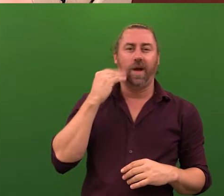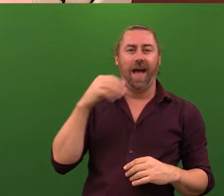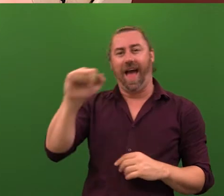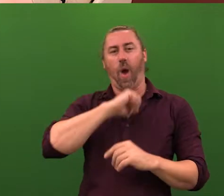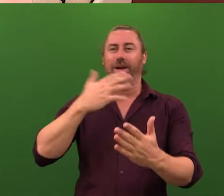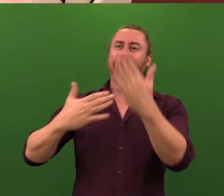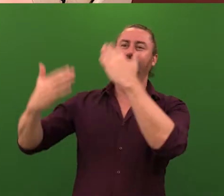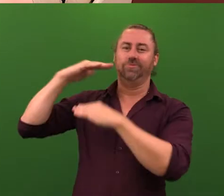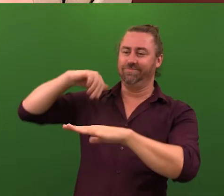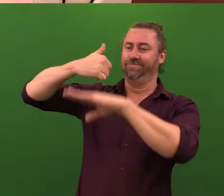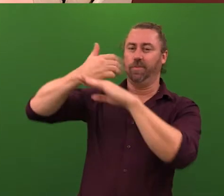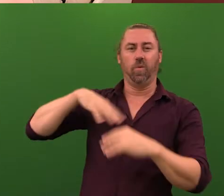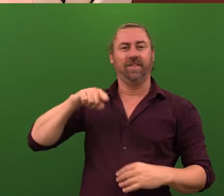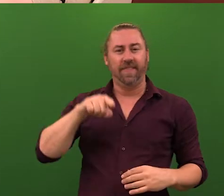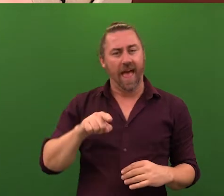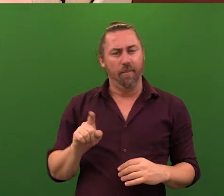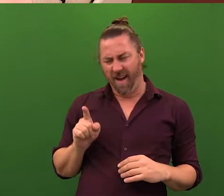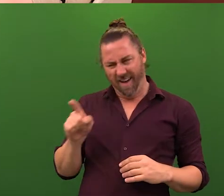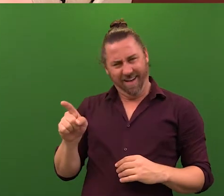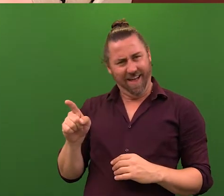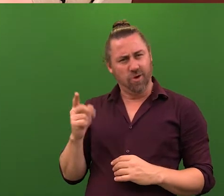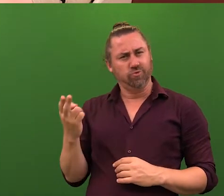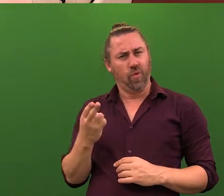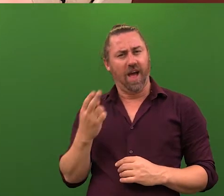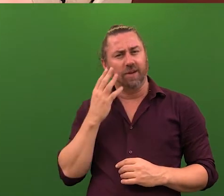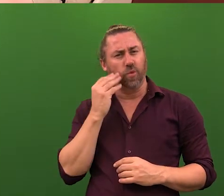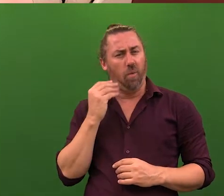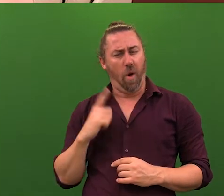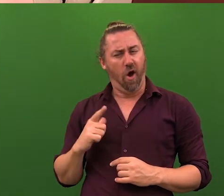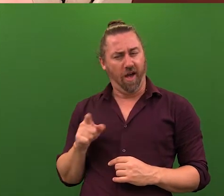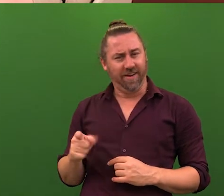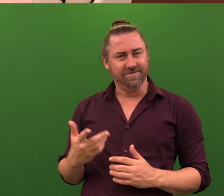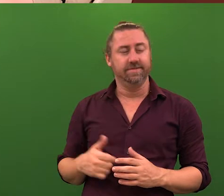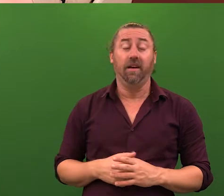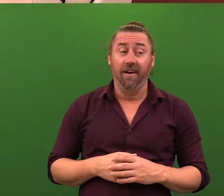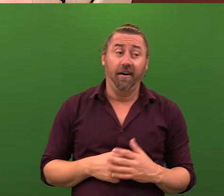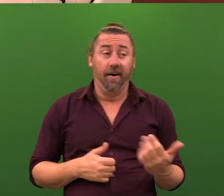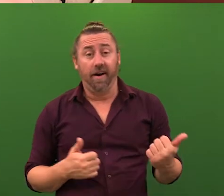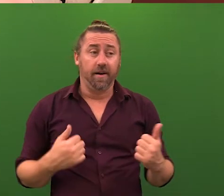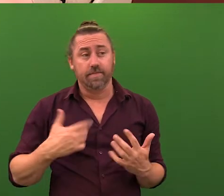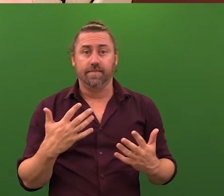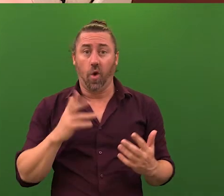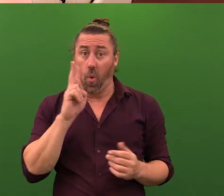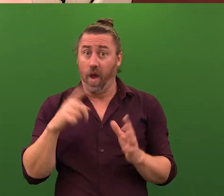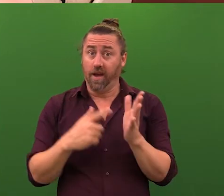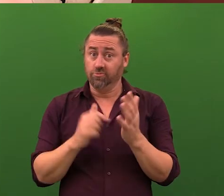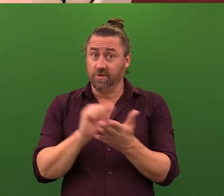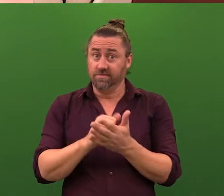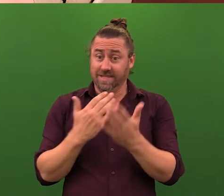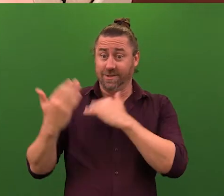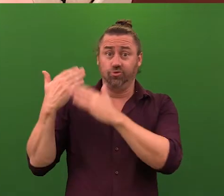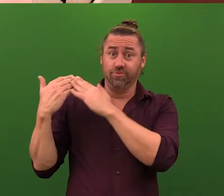Yeah, what did you think about when you were employing the sugar in those works? I was thinking about my